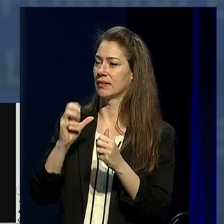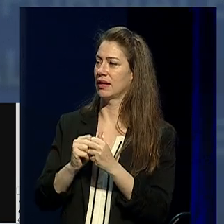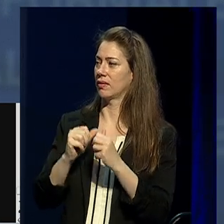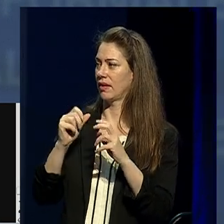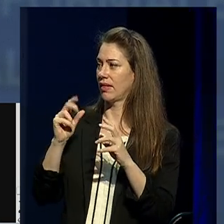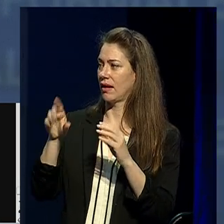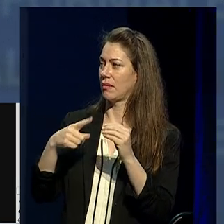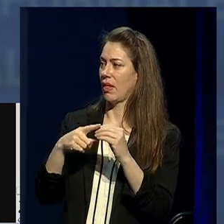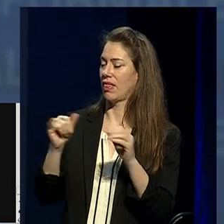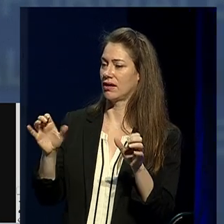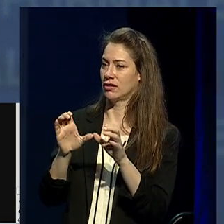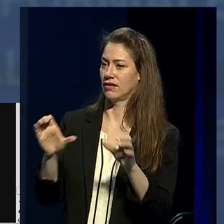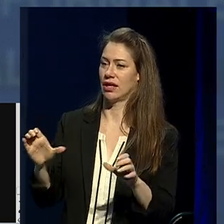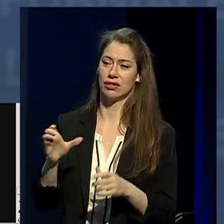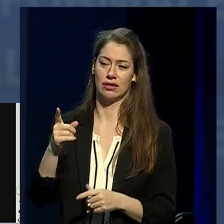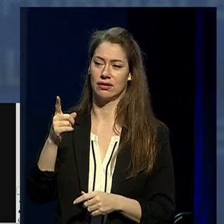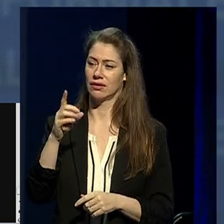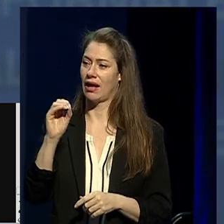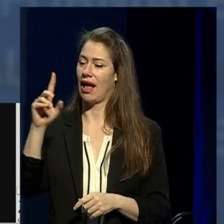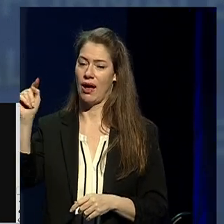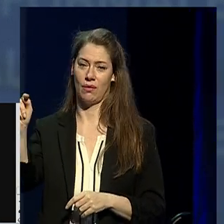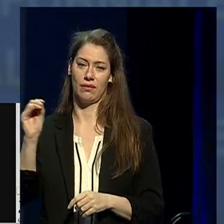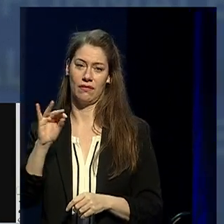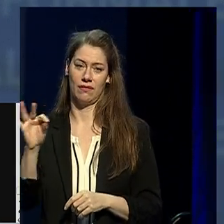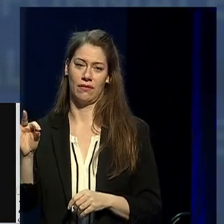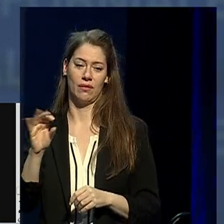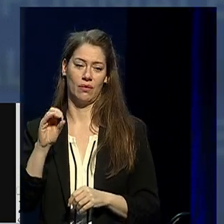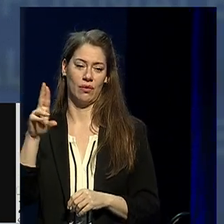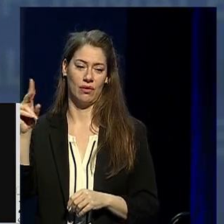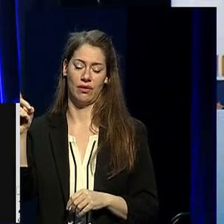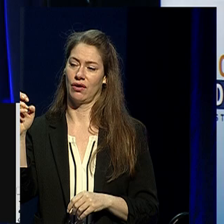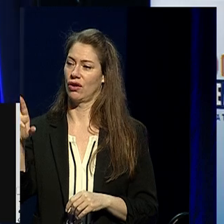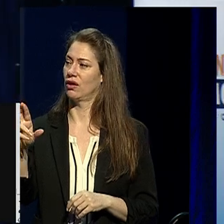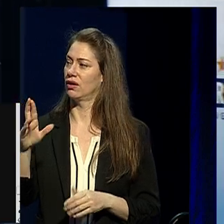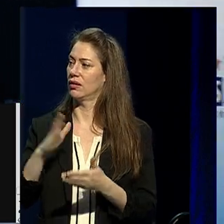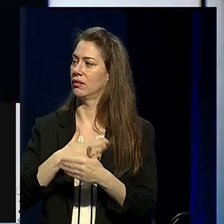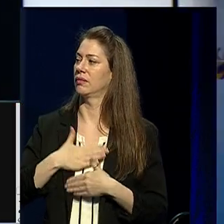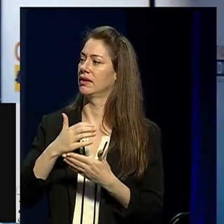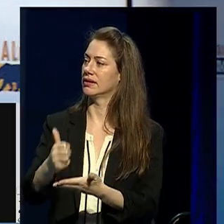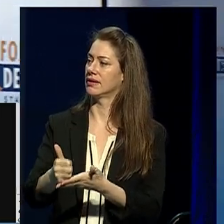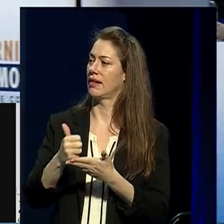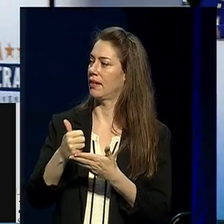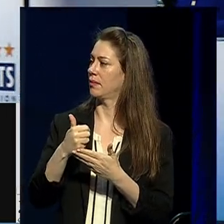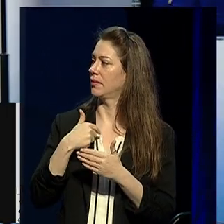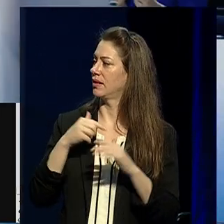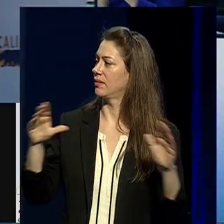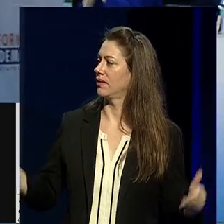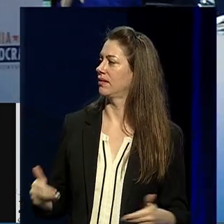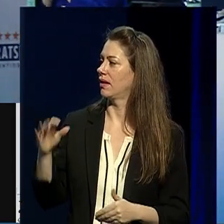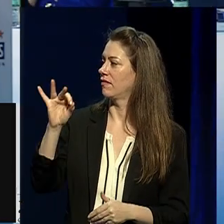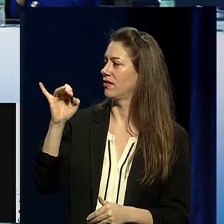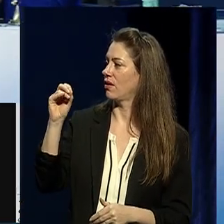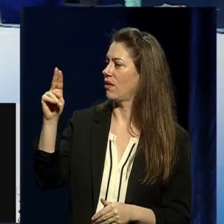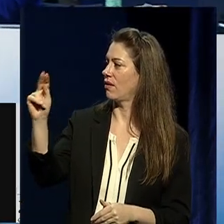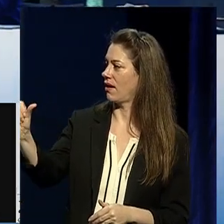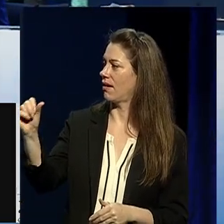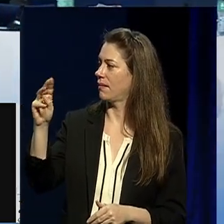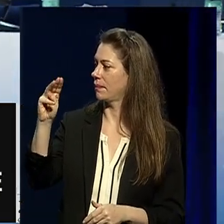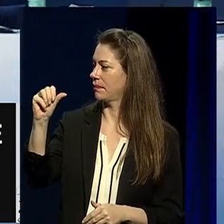We have it on the agenda. Out of order. Out of order. Please help me welcome Fiona Ma.